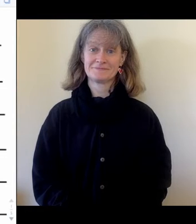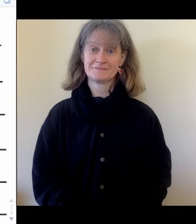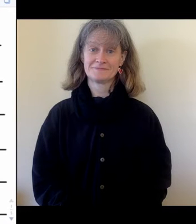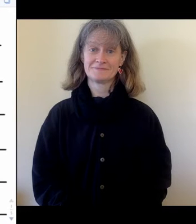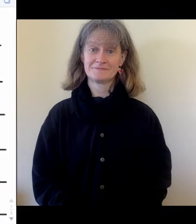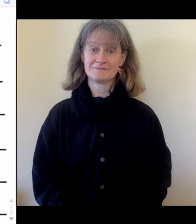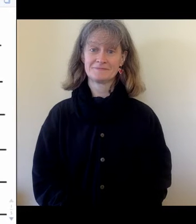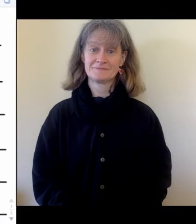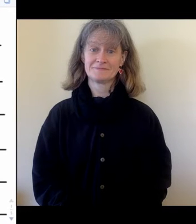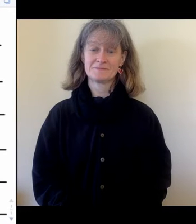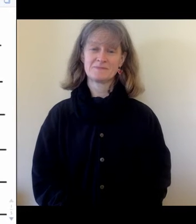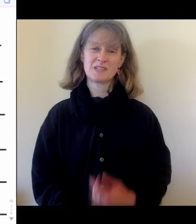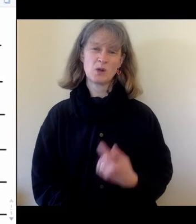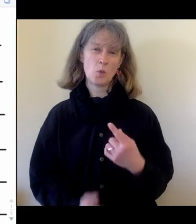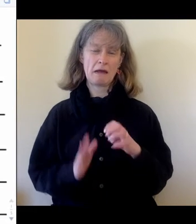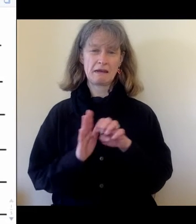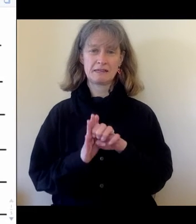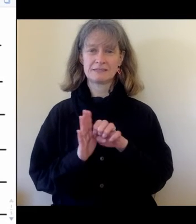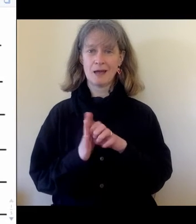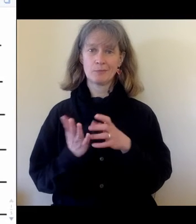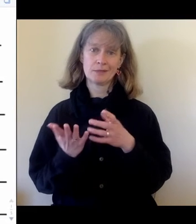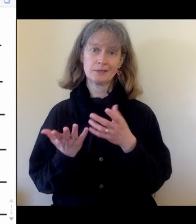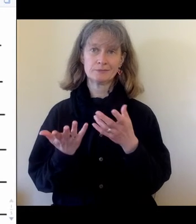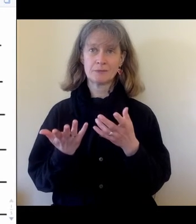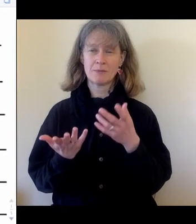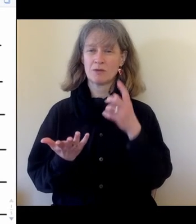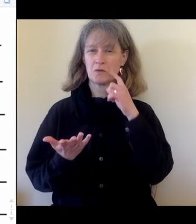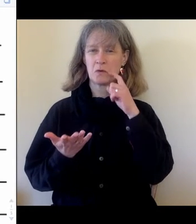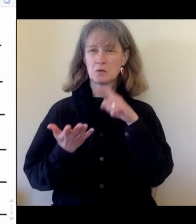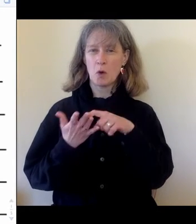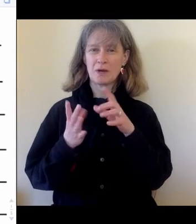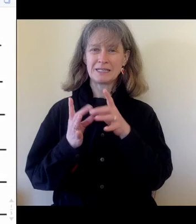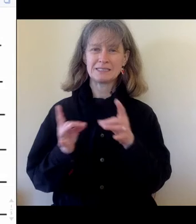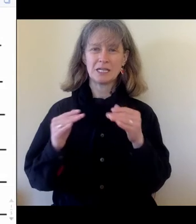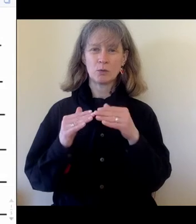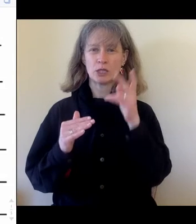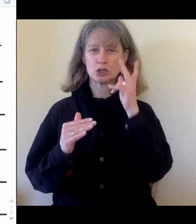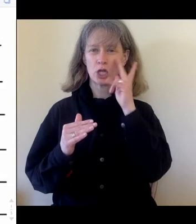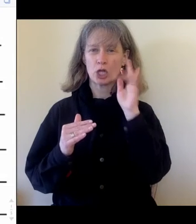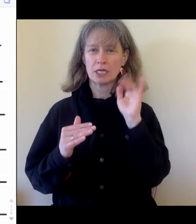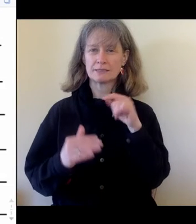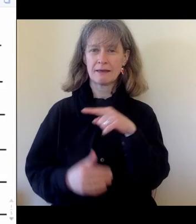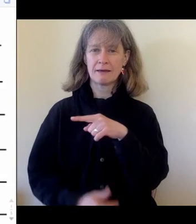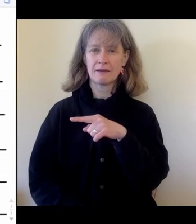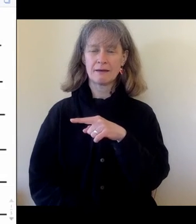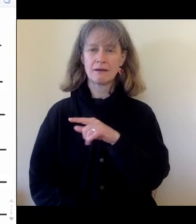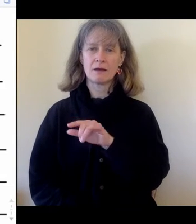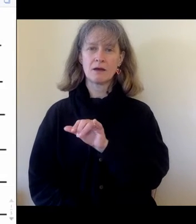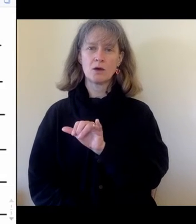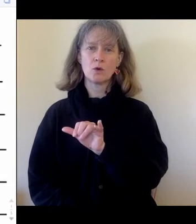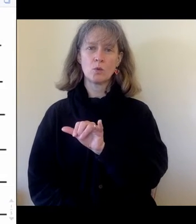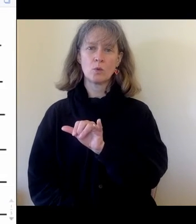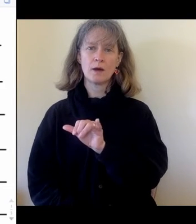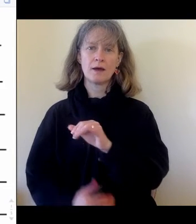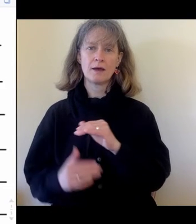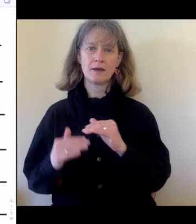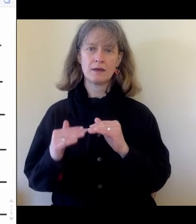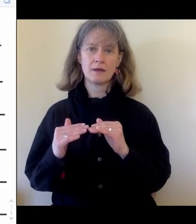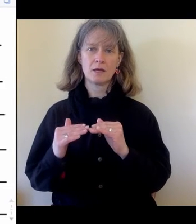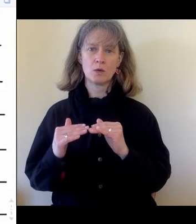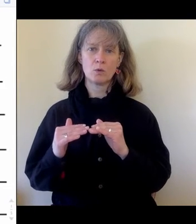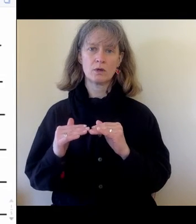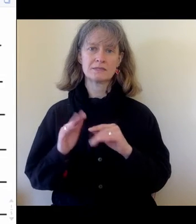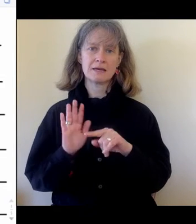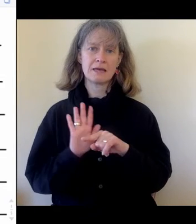And as an example, you might have seen something like y equals